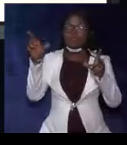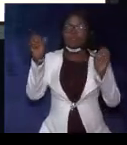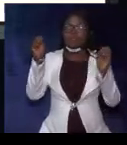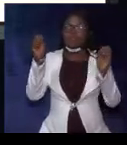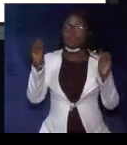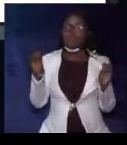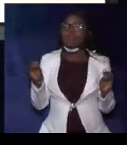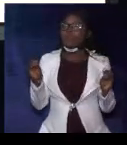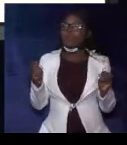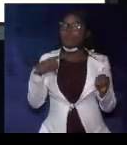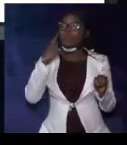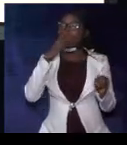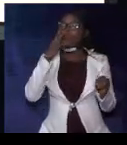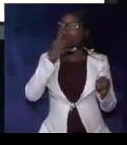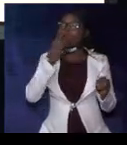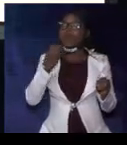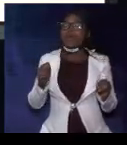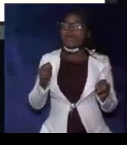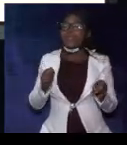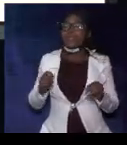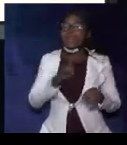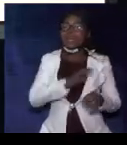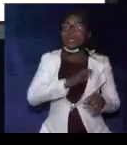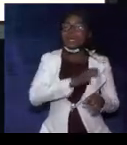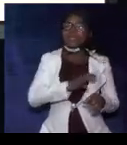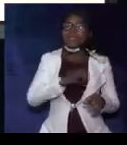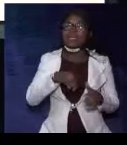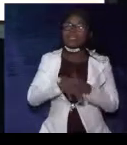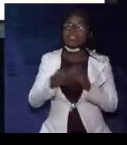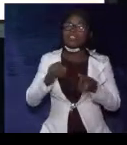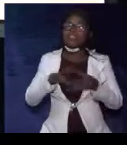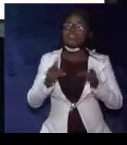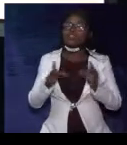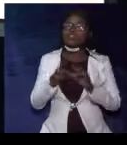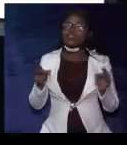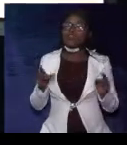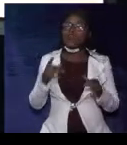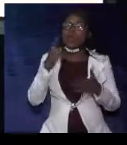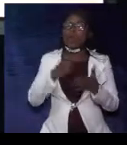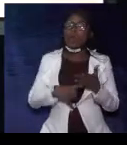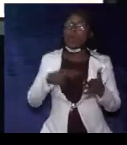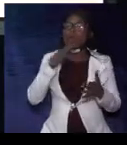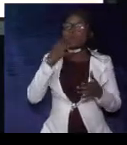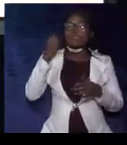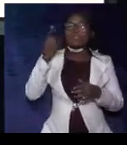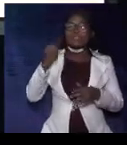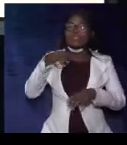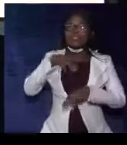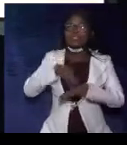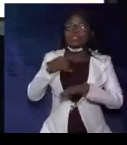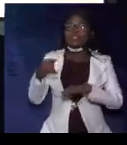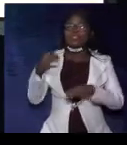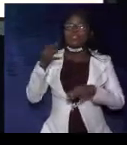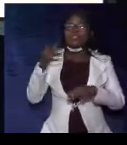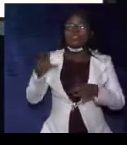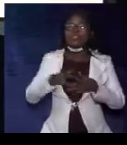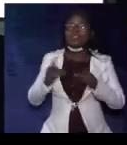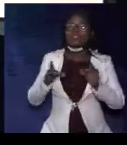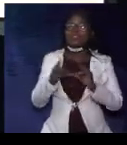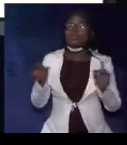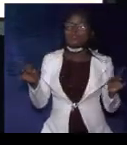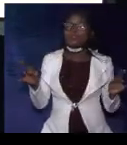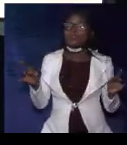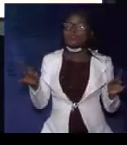So, who are the characters in the story? What is the setting of the